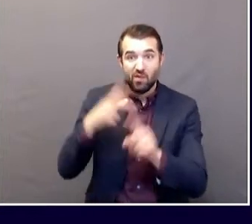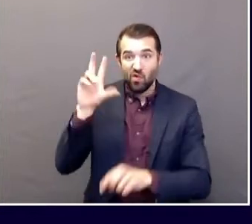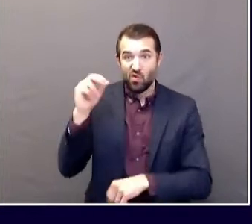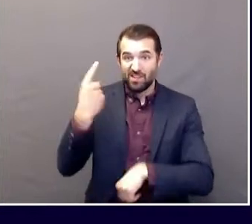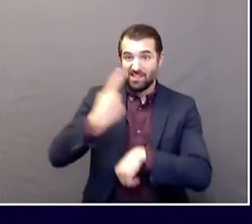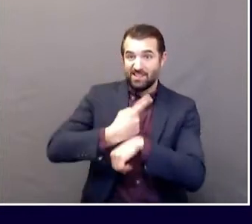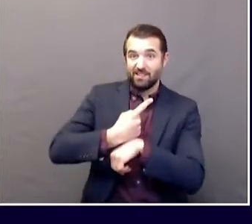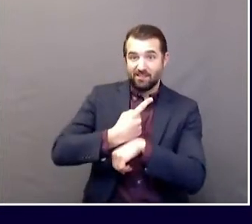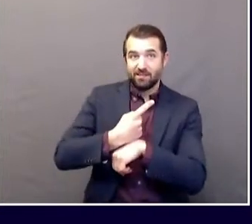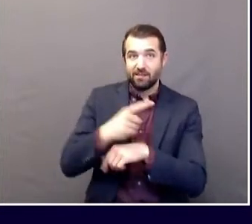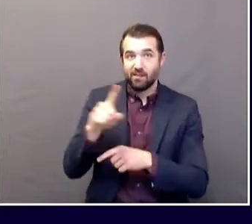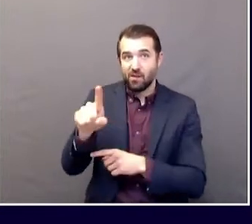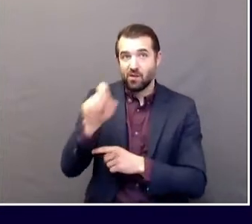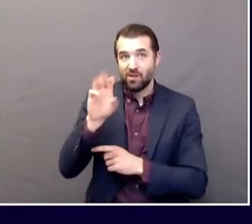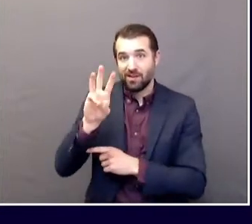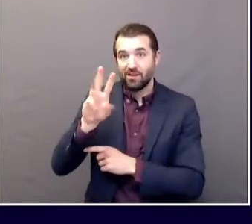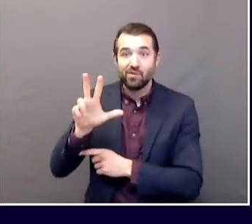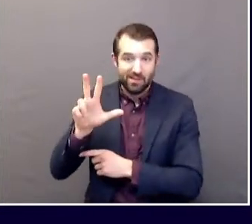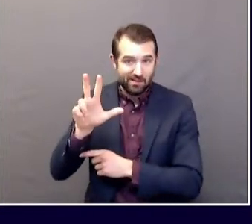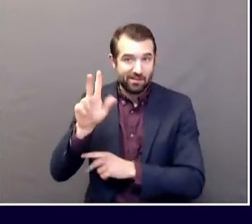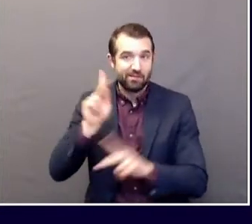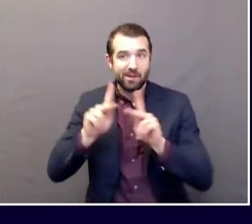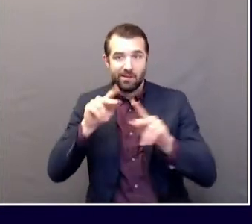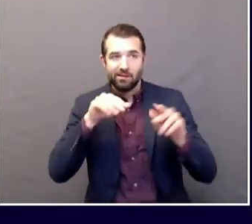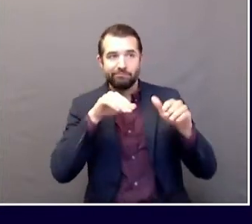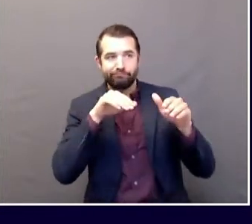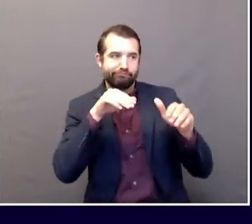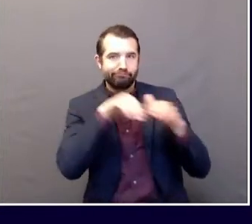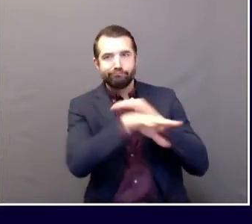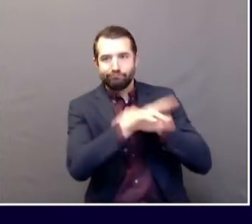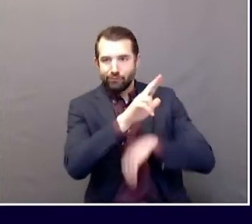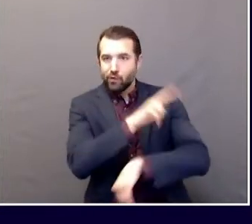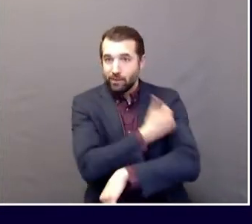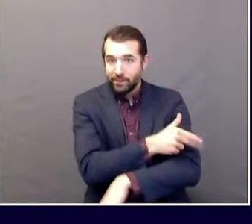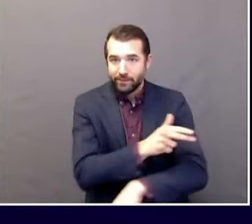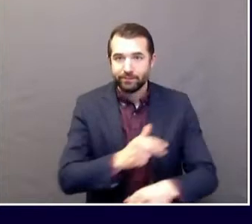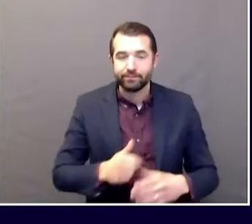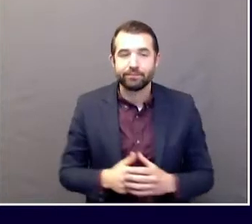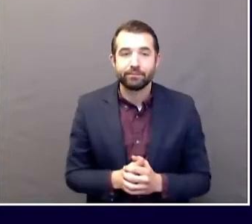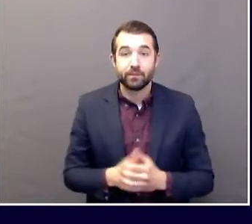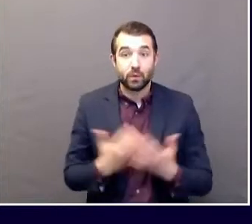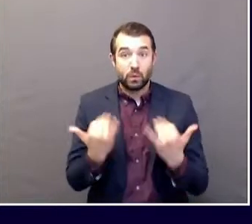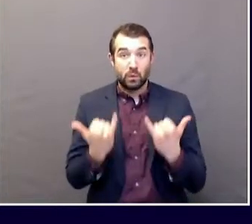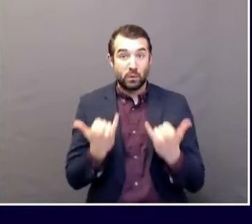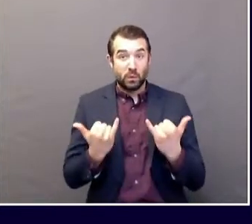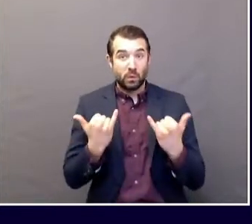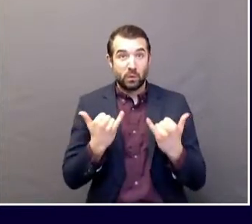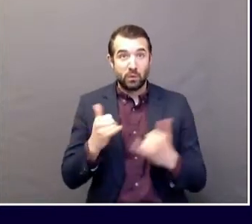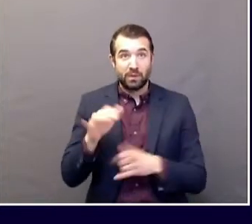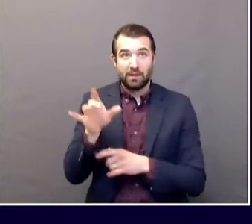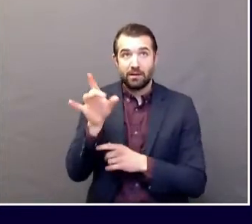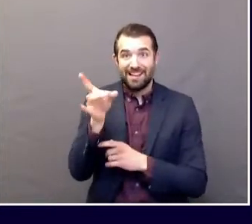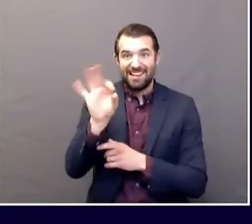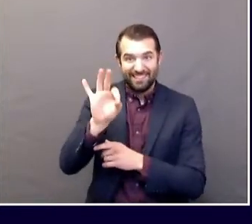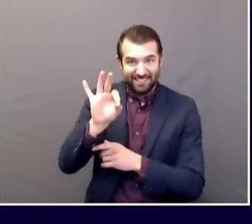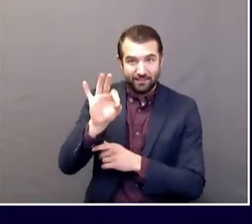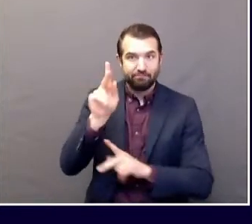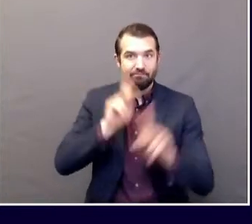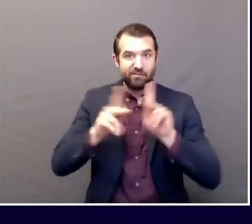been hospitalized. Right now in Maine, 89 people are currently in the hospital with